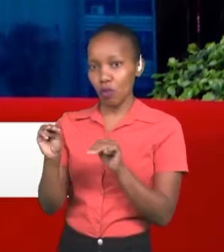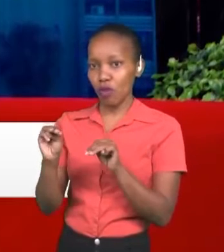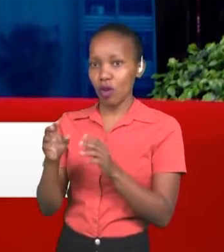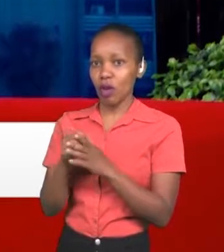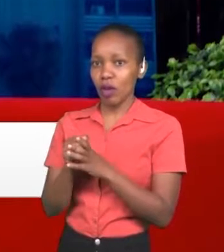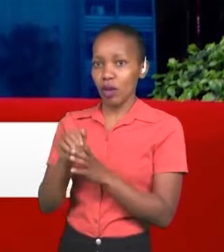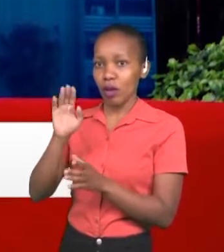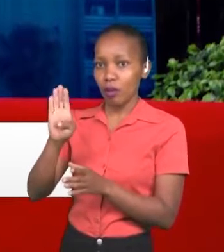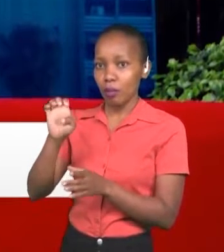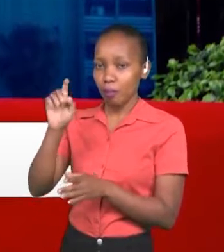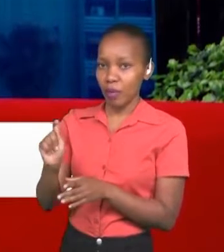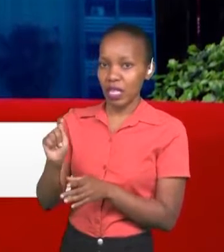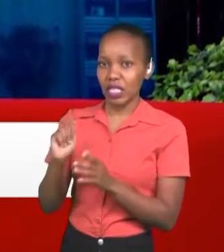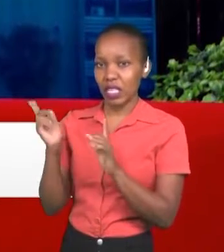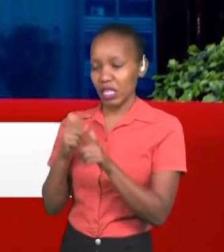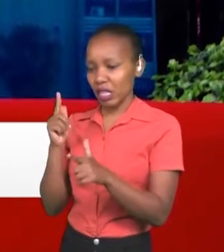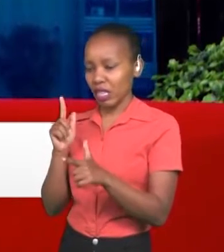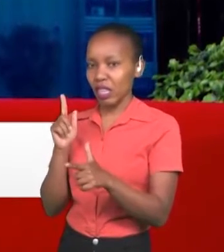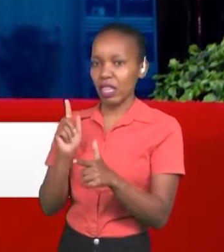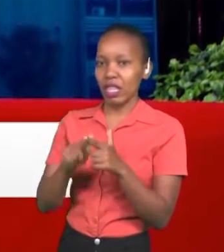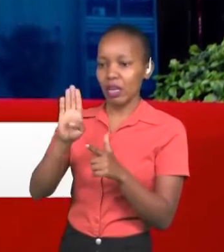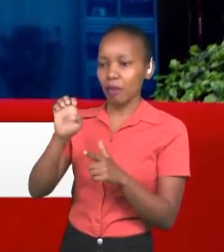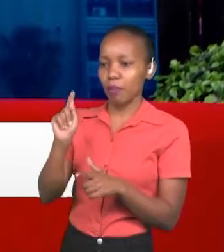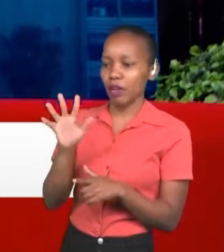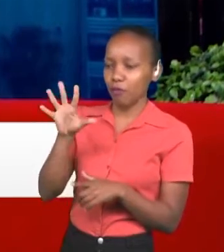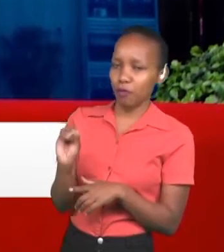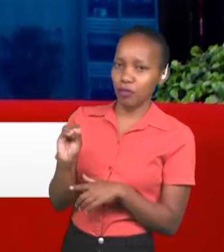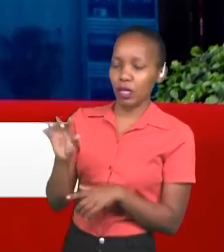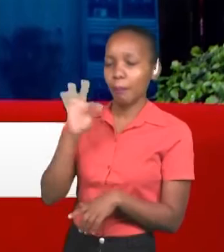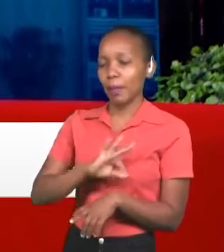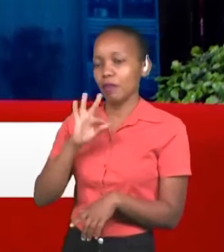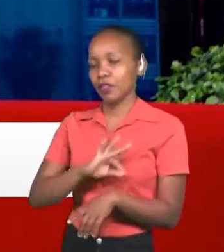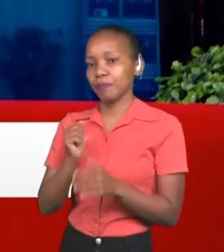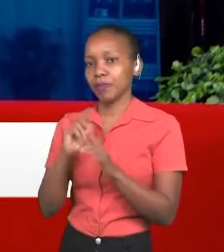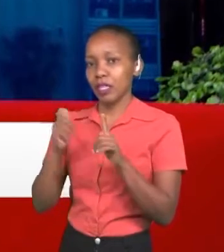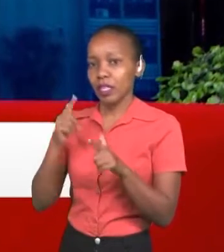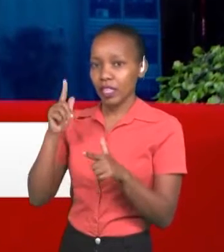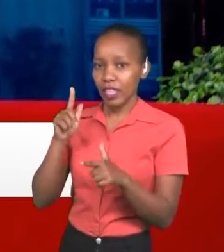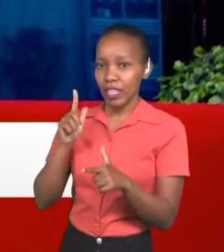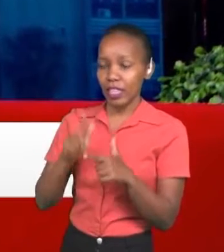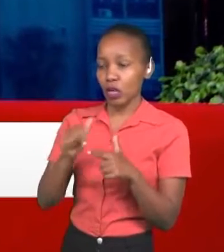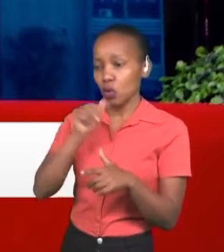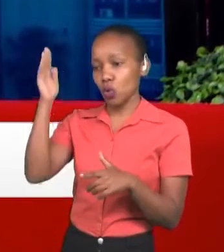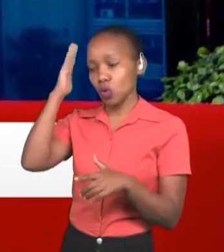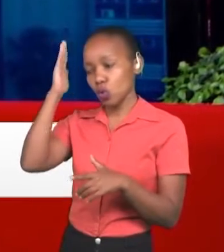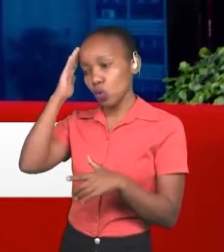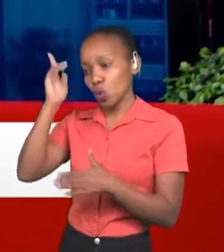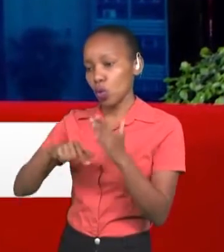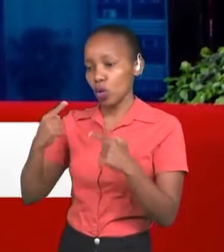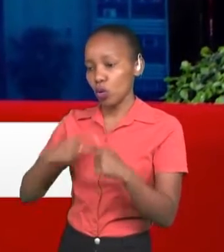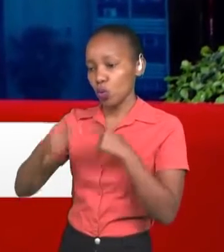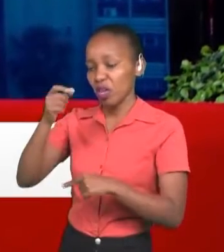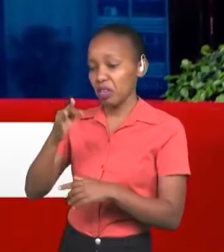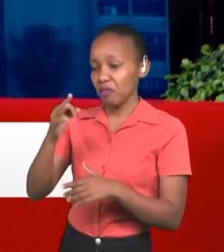kwa one of the betting firms. Umeka kachwani. Umeka kachwani, hiyo ni pesa yako umepata. Yeah. Unaenda, unajani utapata, utashinda.